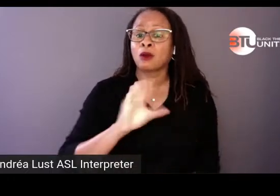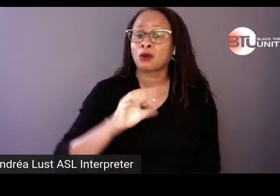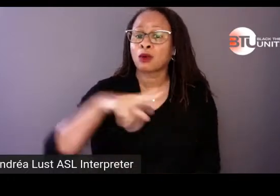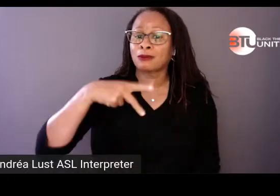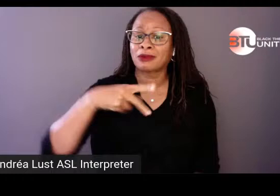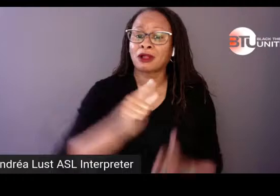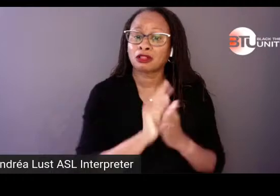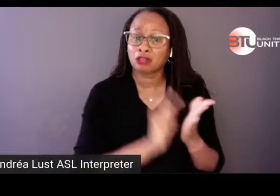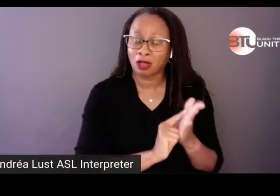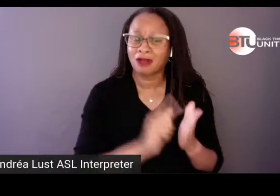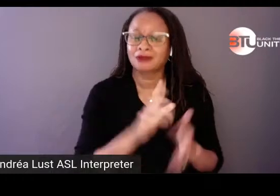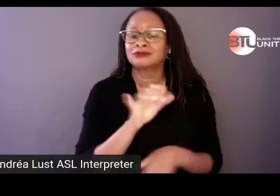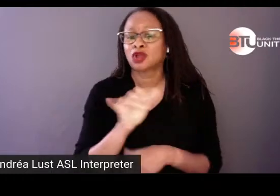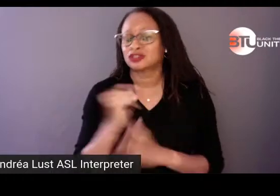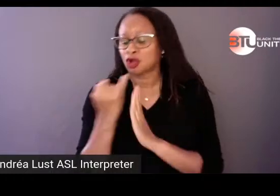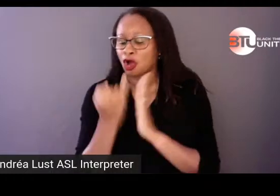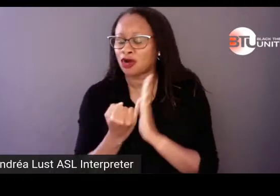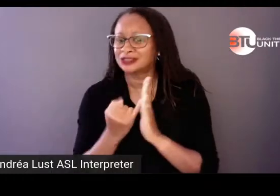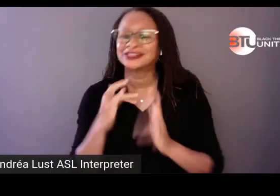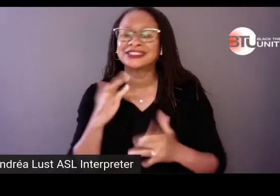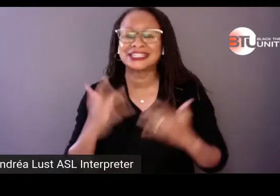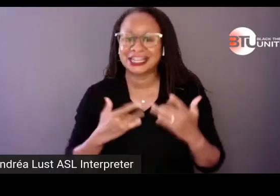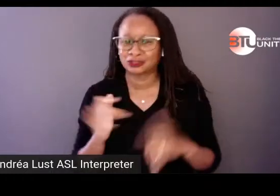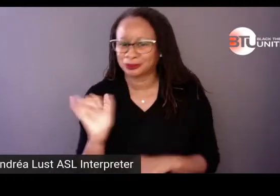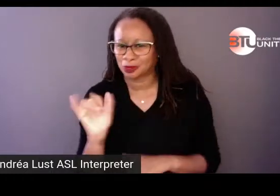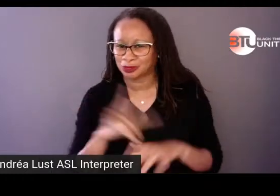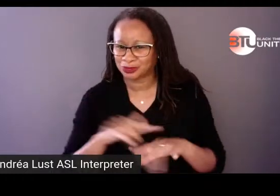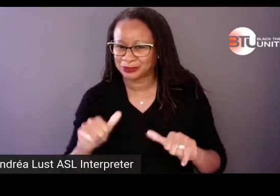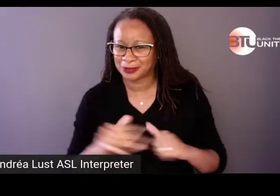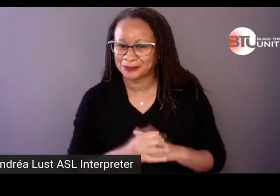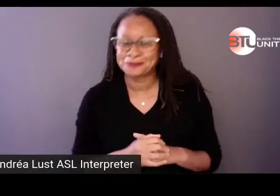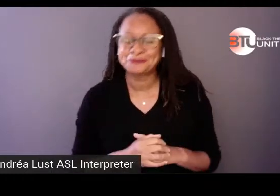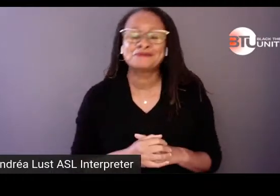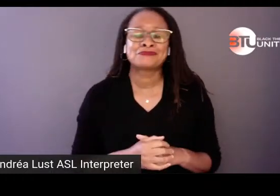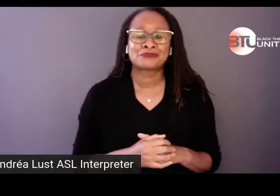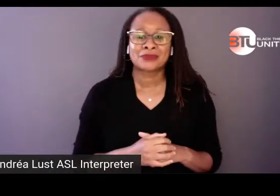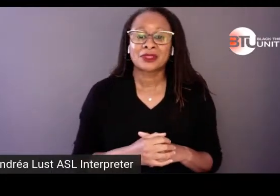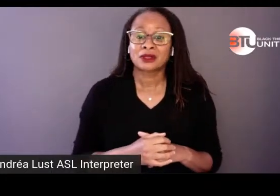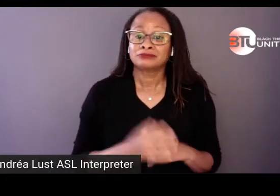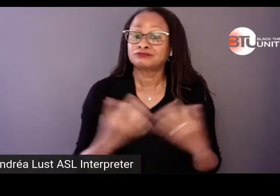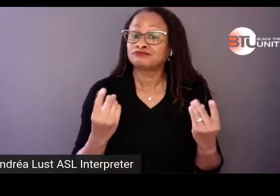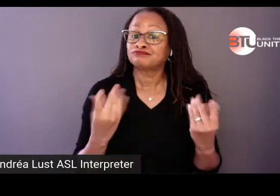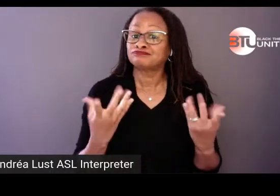and in the area of arts and entertainment. And I found that